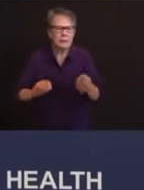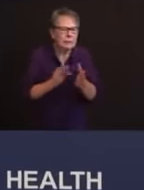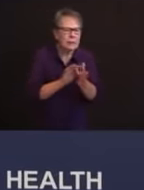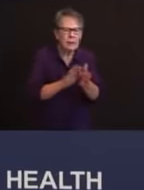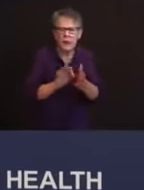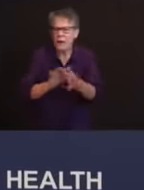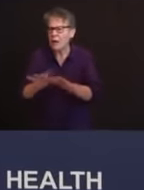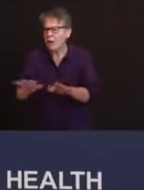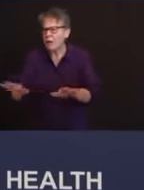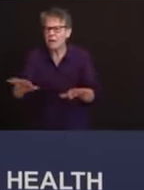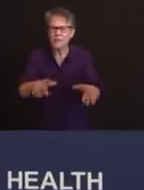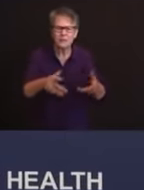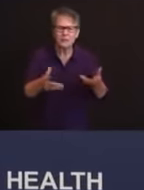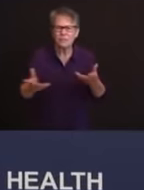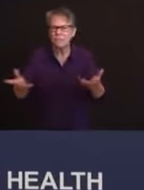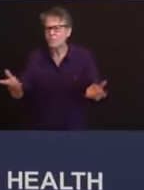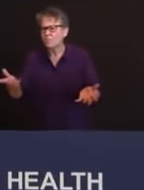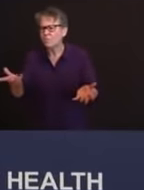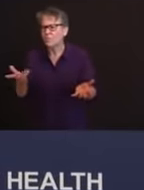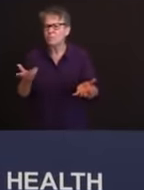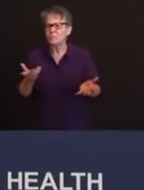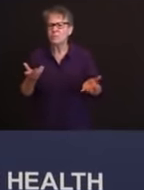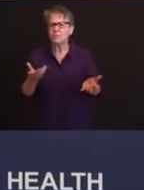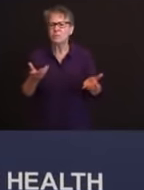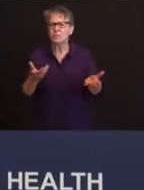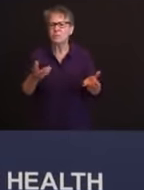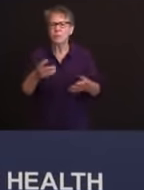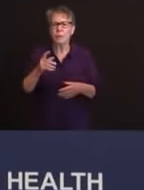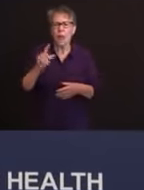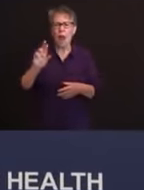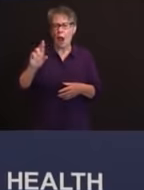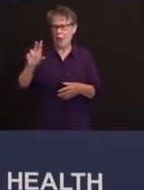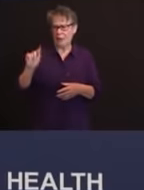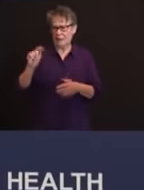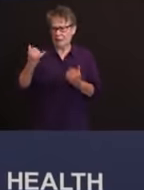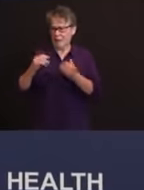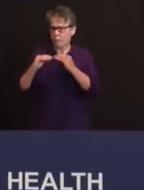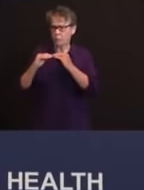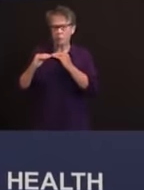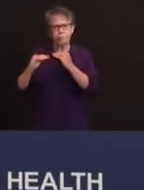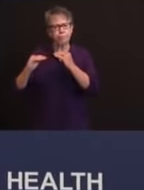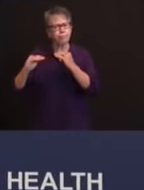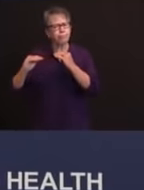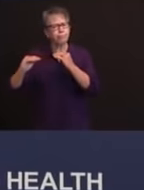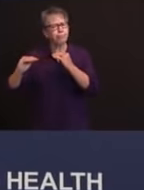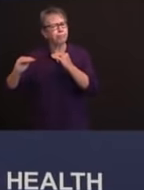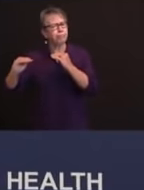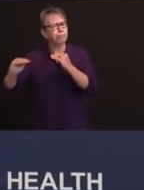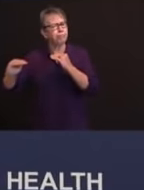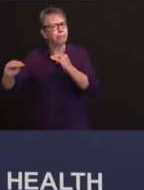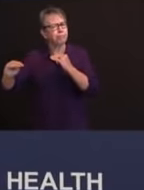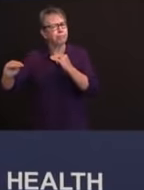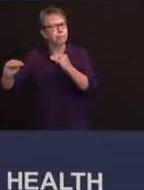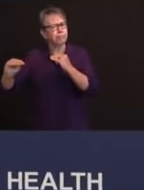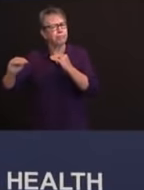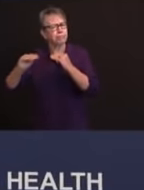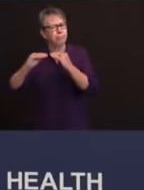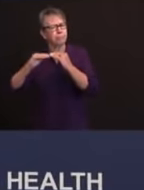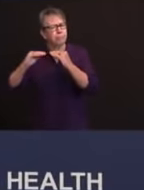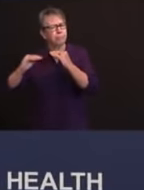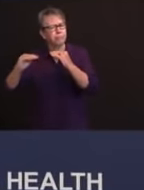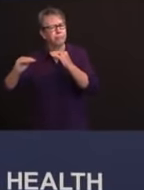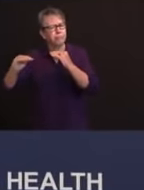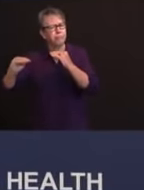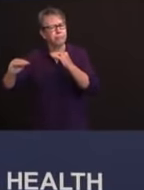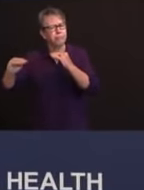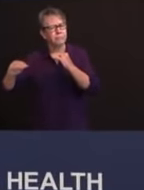very tight range over the past week as spot positivity, I'm just looking at my numbers, has been not only consistently